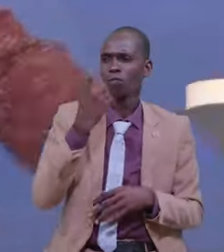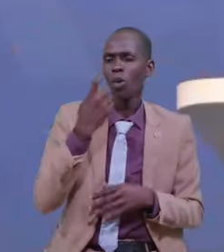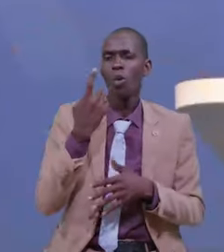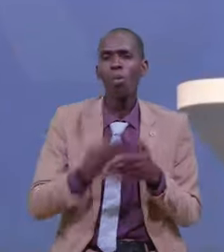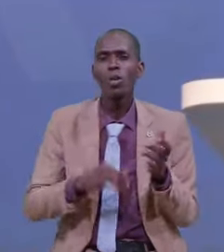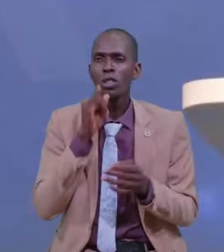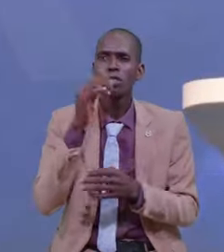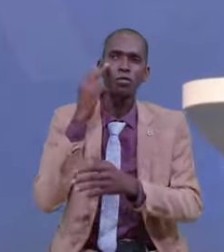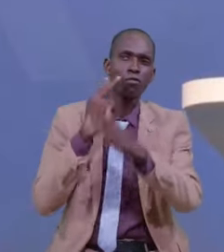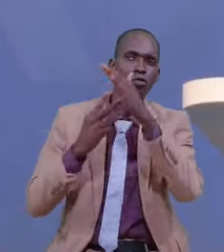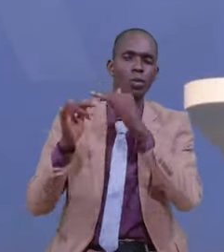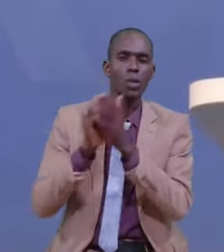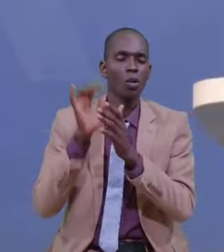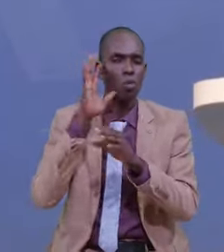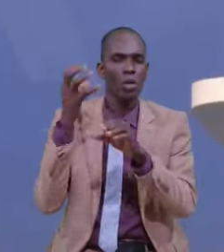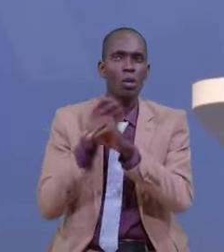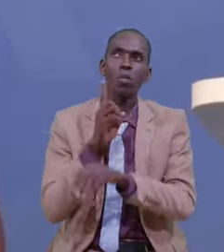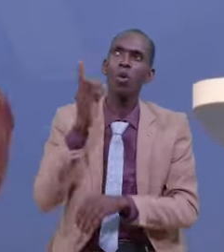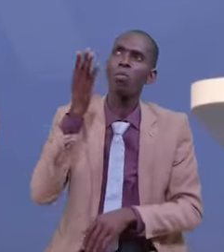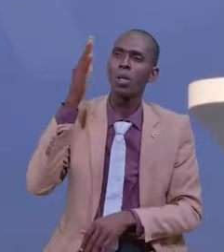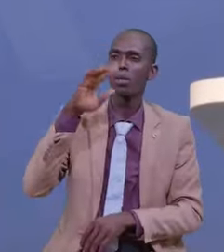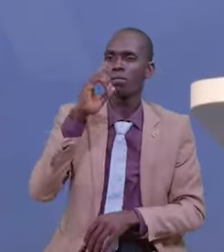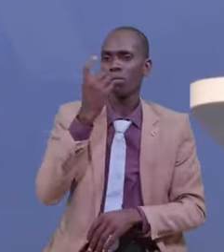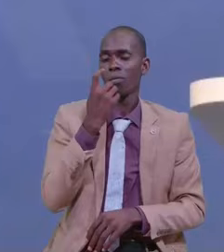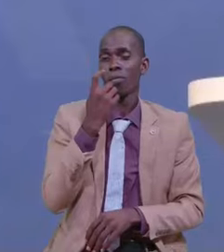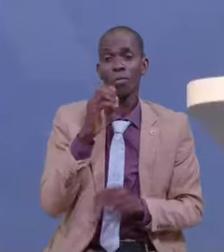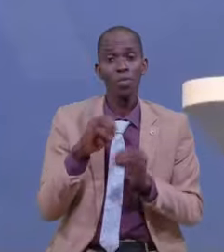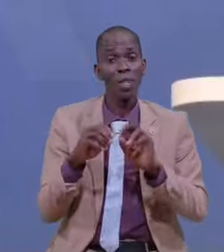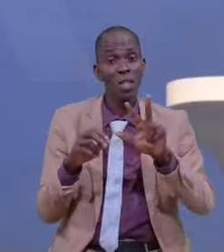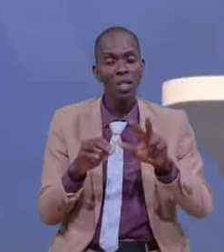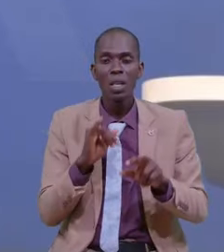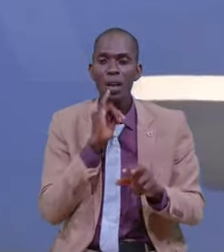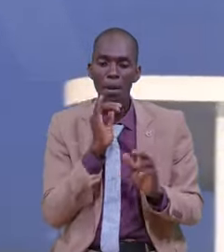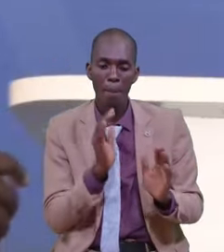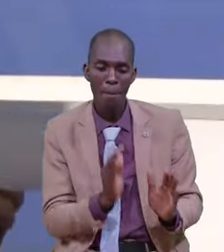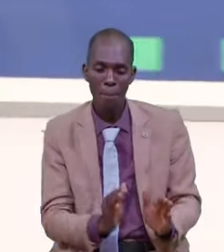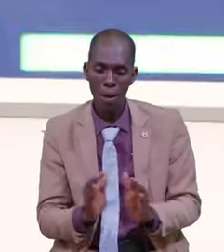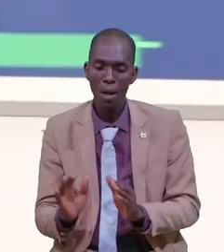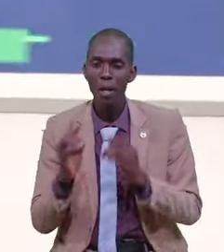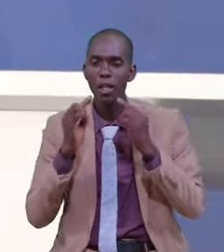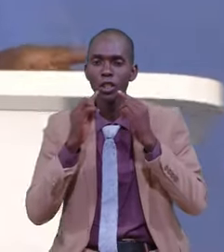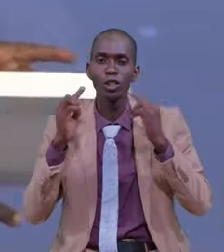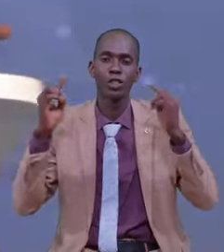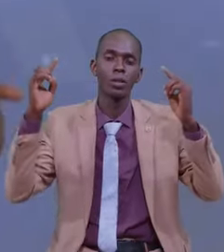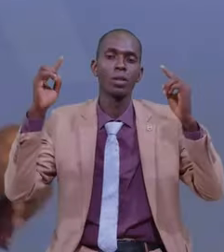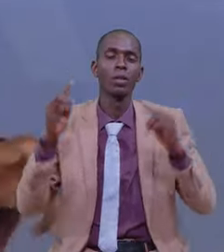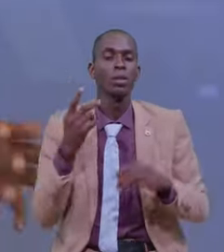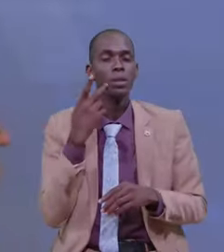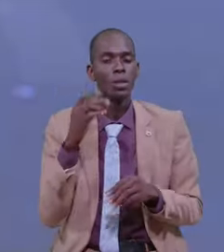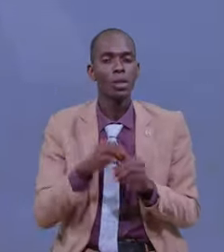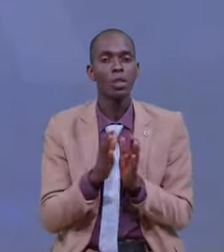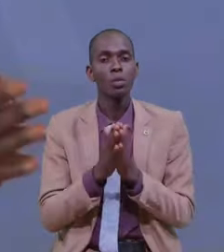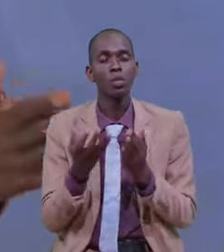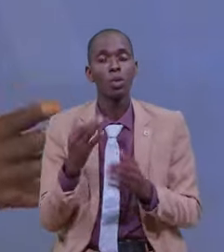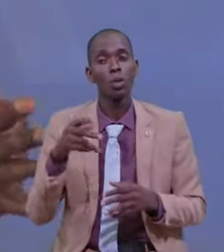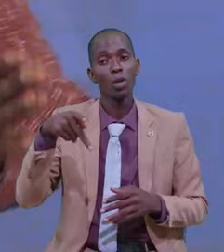me there? Number three is planned success. And that's why it says in the Psalms, if you look